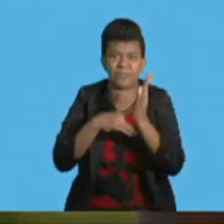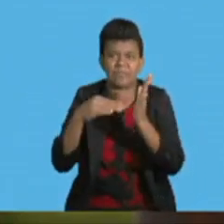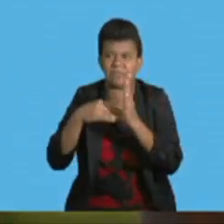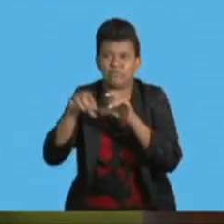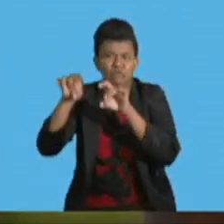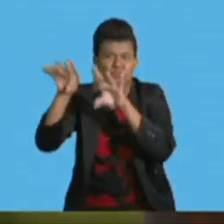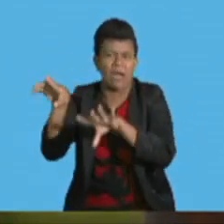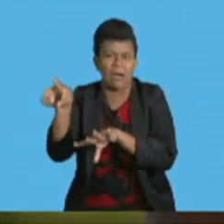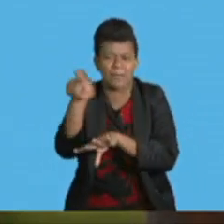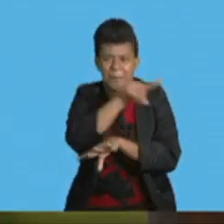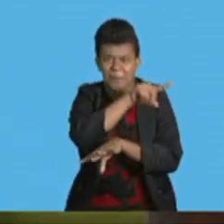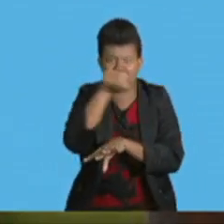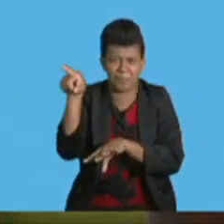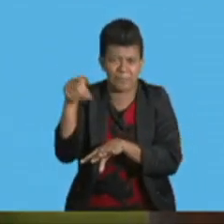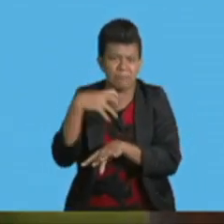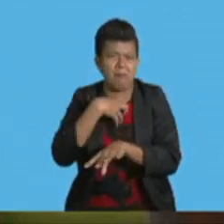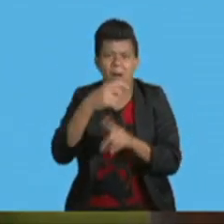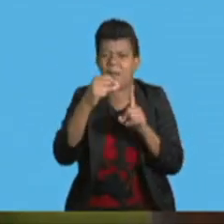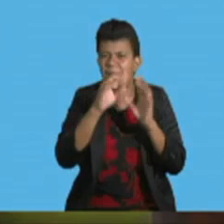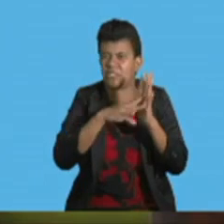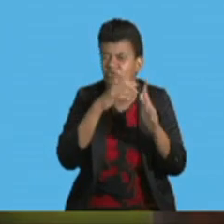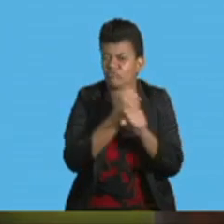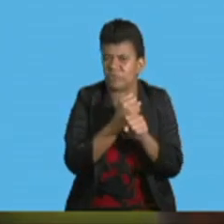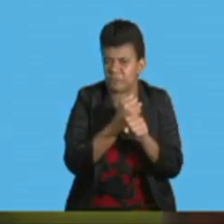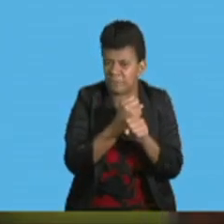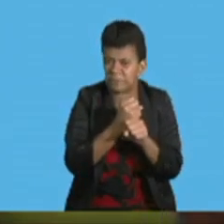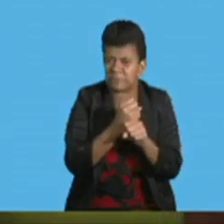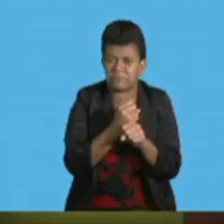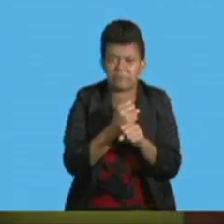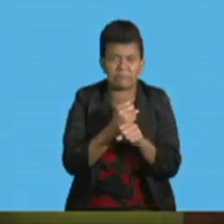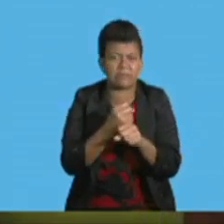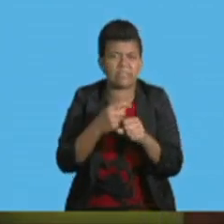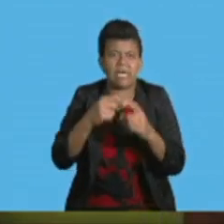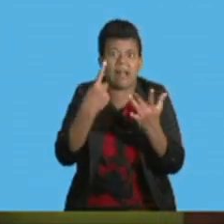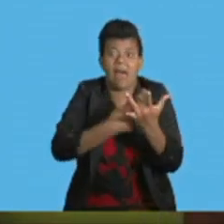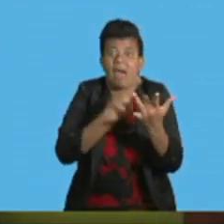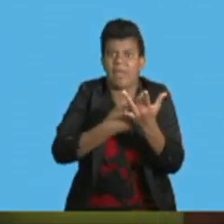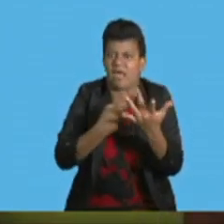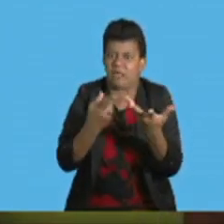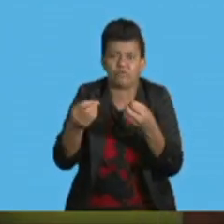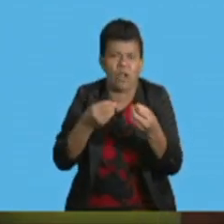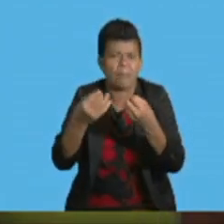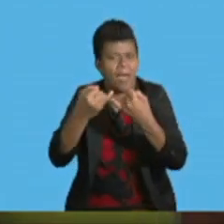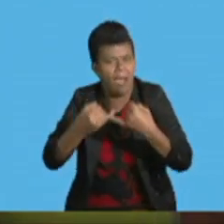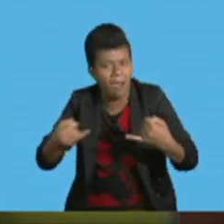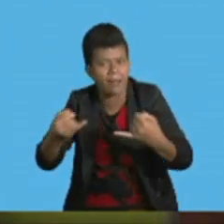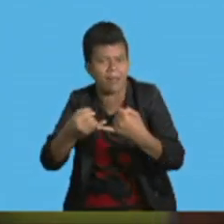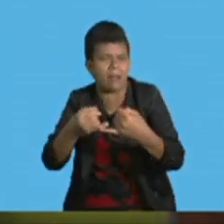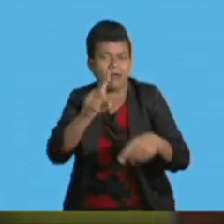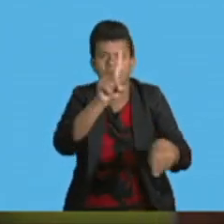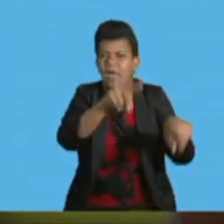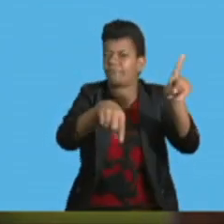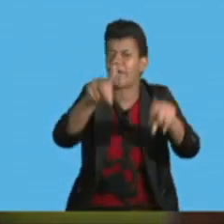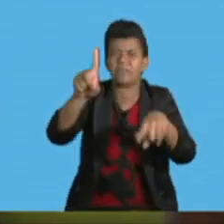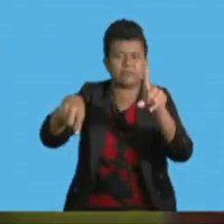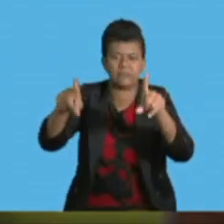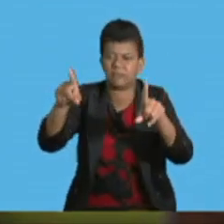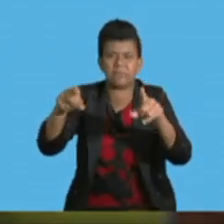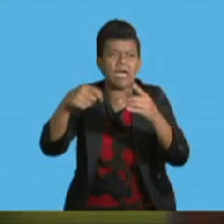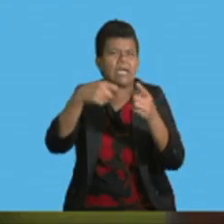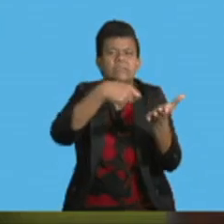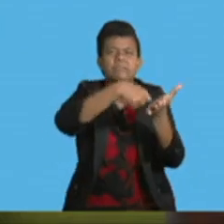unit, PNG at 61 cents per unit, and Solomon Islands $1.47 per unit. So we're very thankful